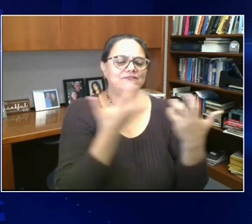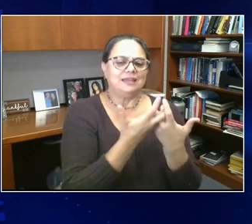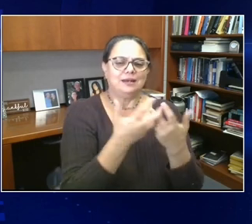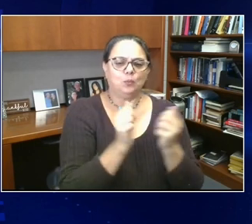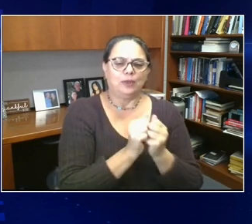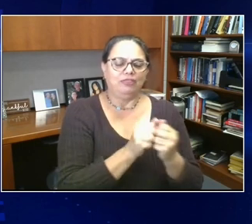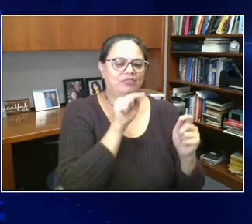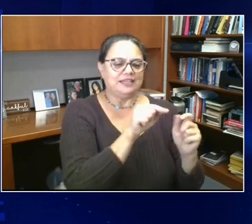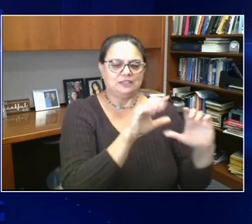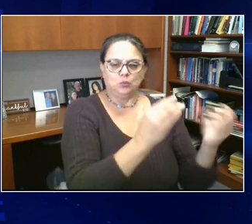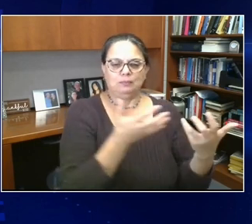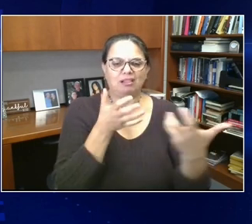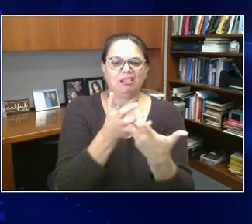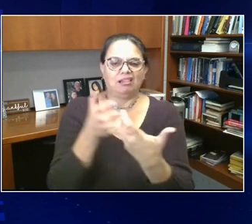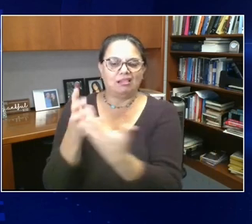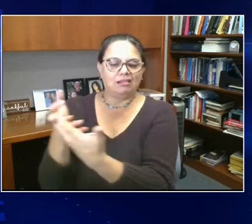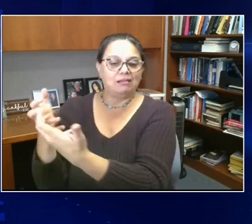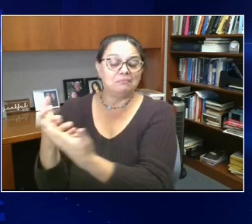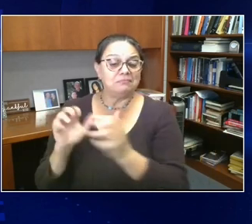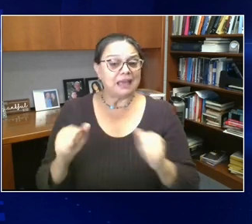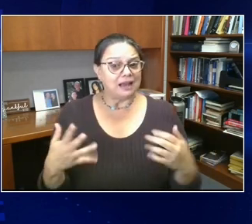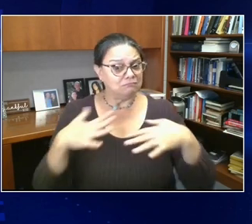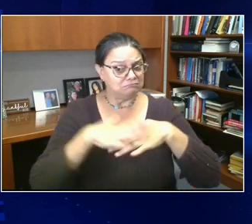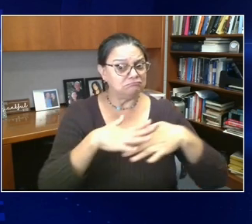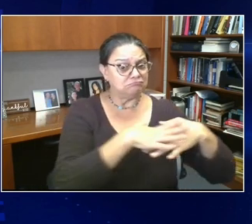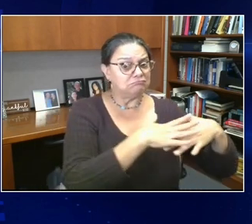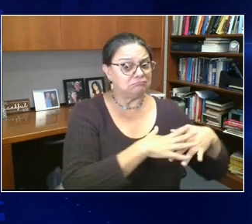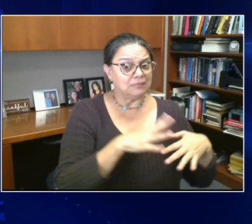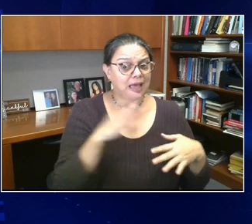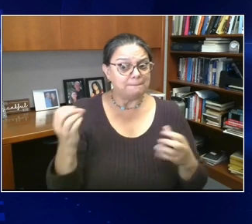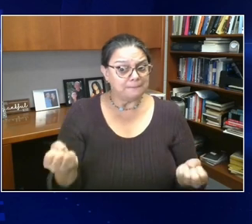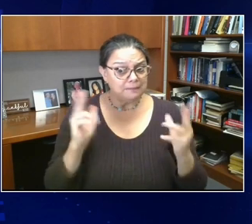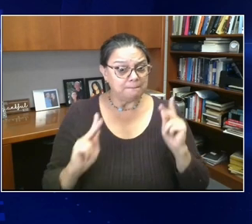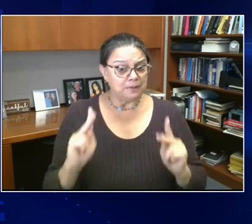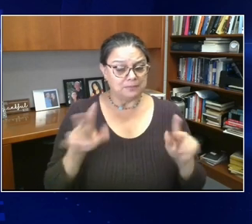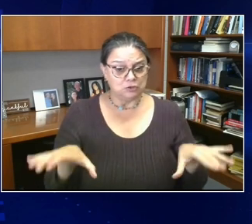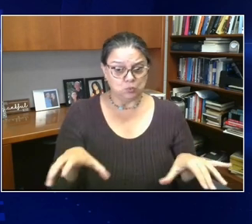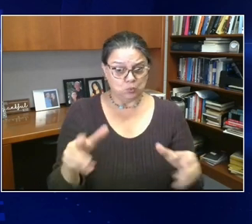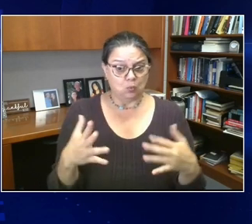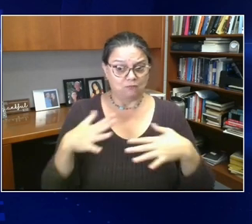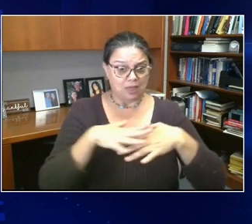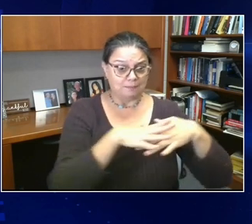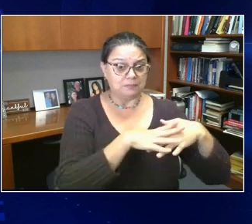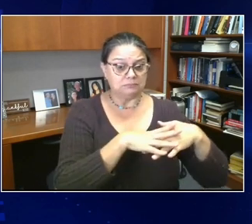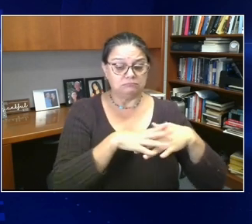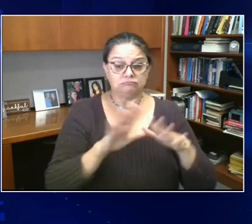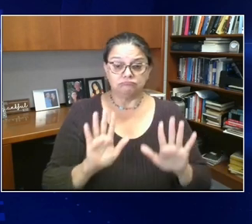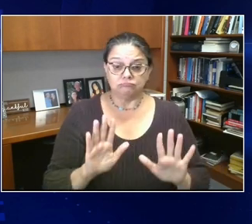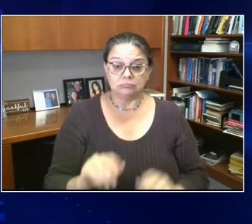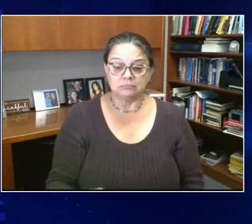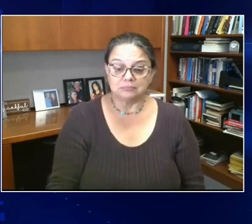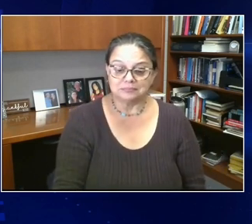You can't always fit people neatly into one category or another. Many do exist in overlapping